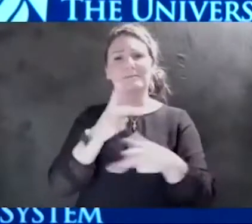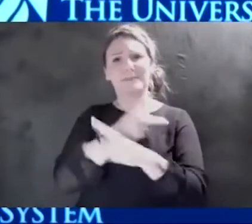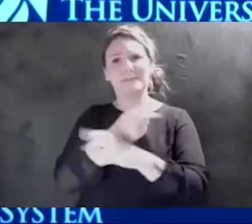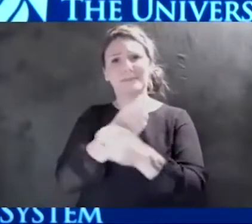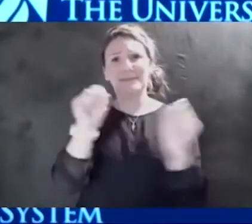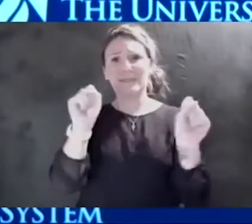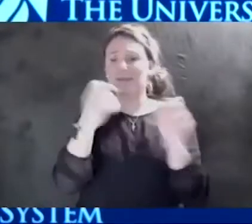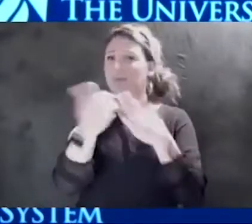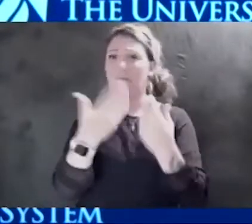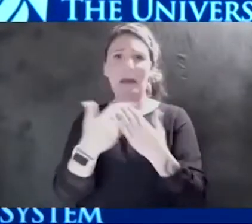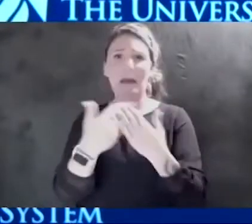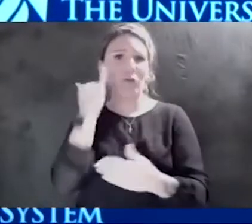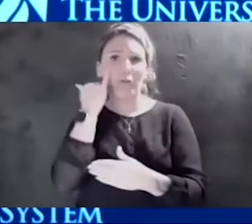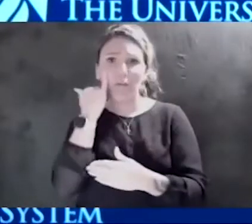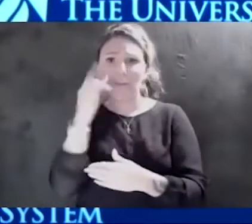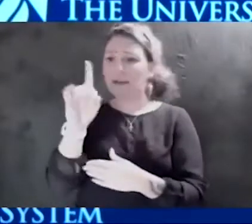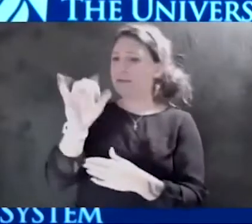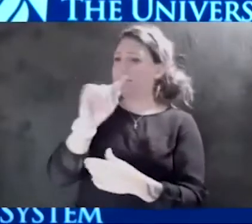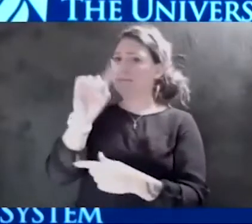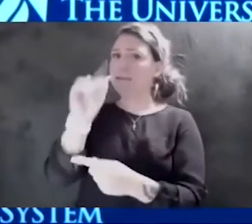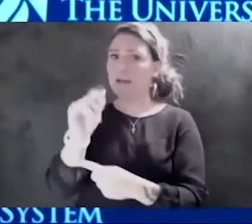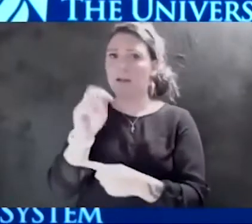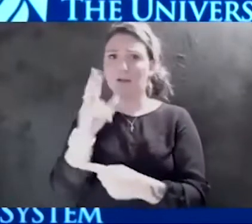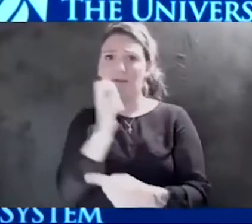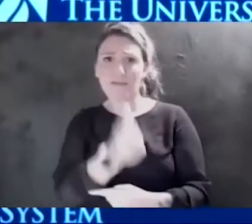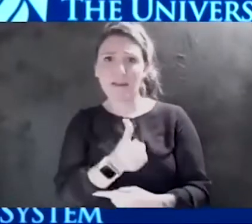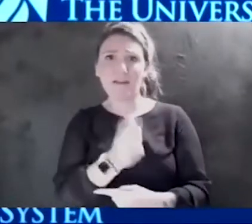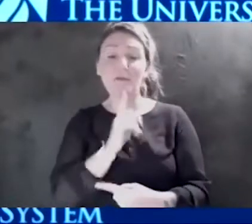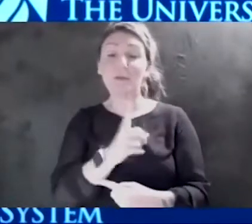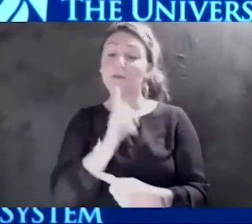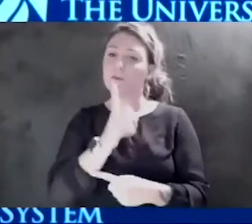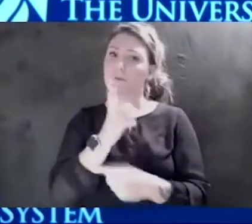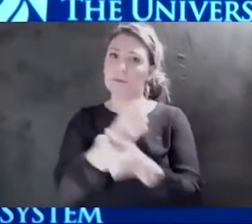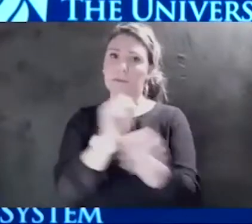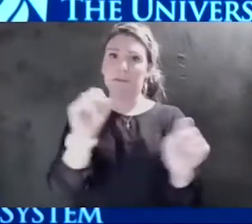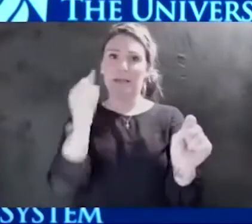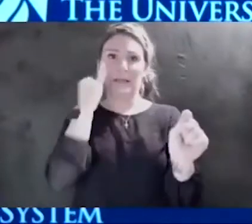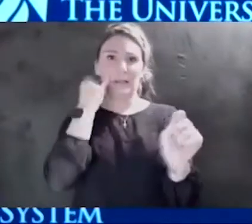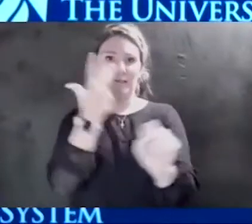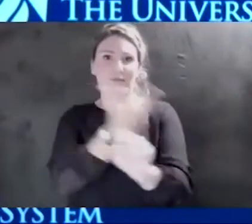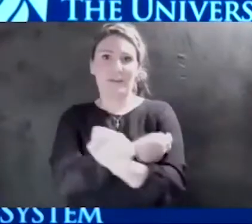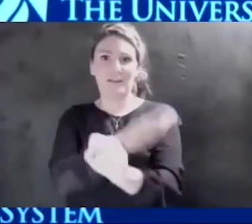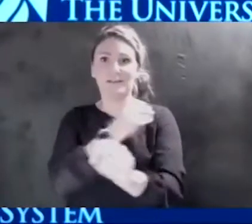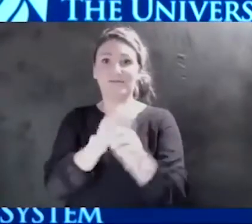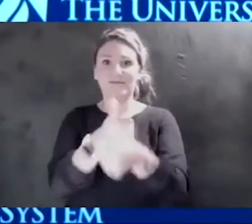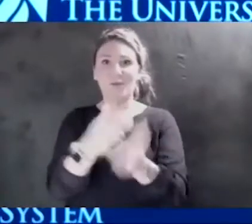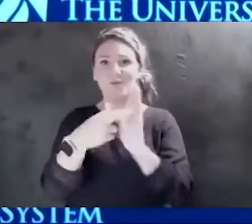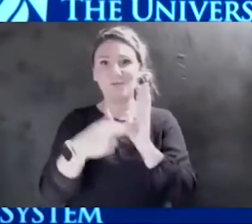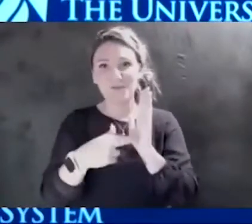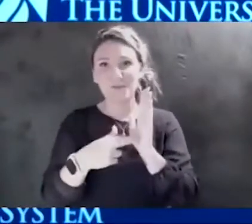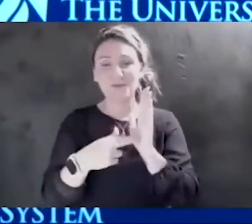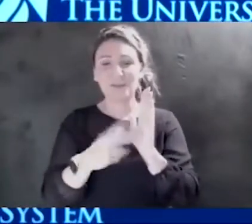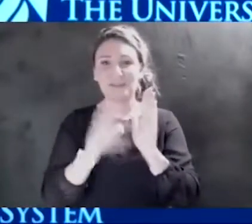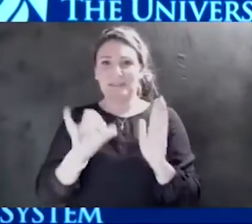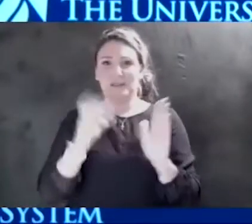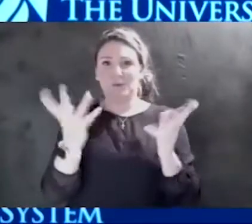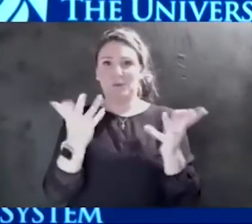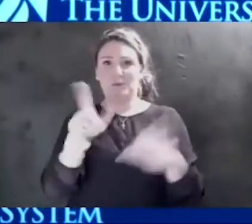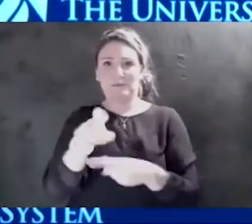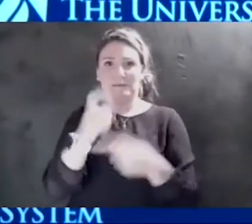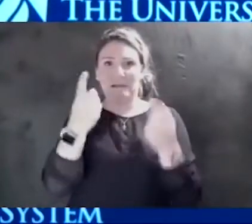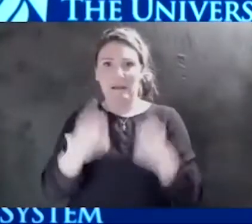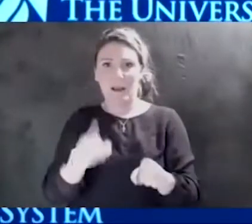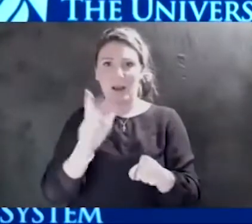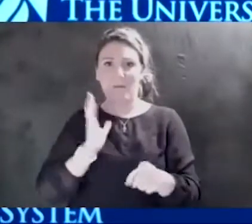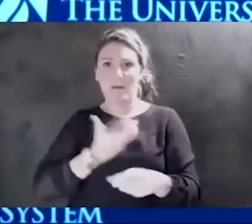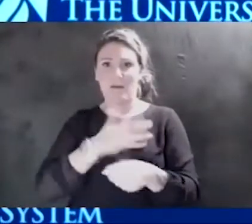not. And you're really safe if you're going to vaccinate and follow the rules. And I think that's what we need to do in our area because of how